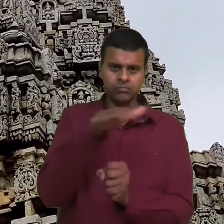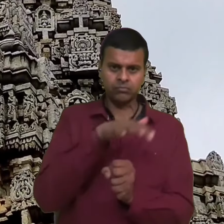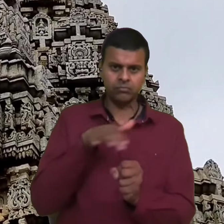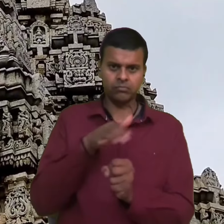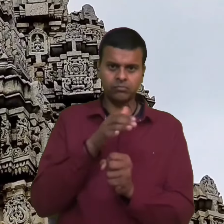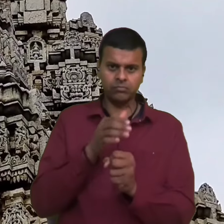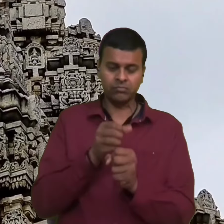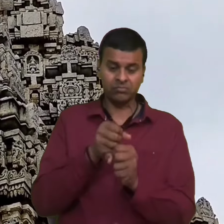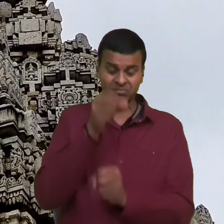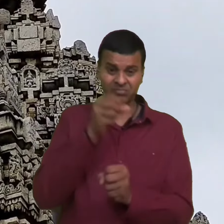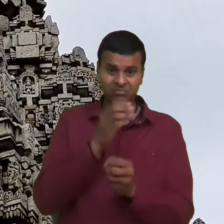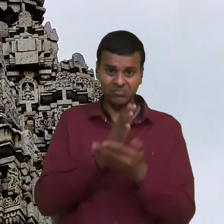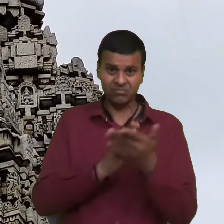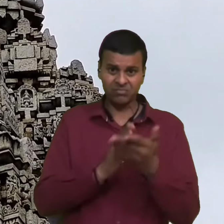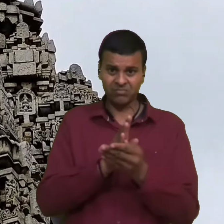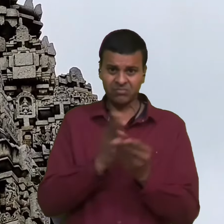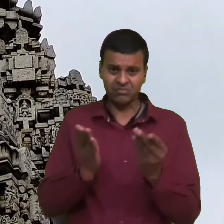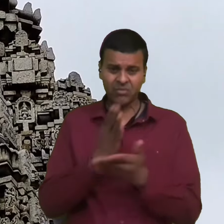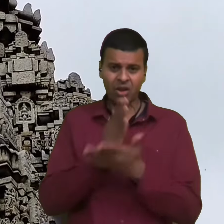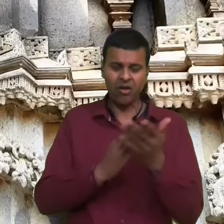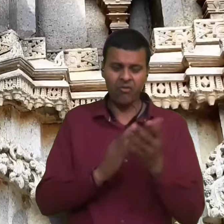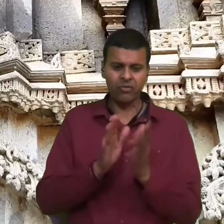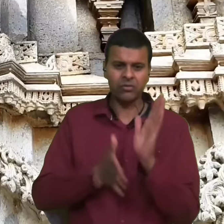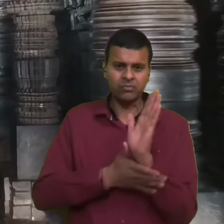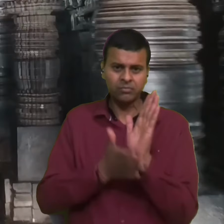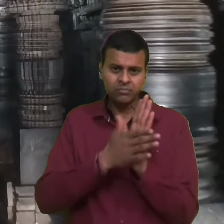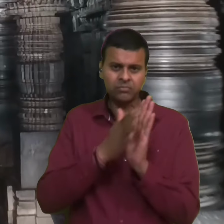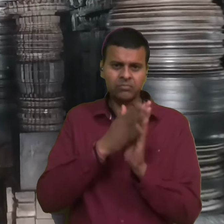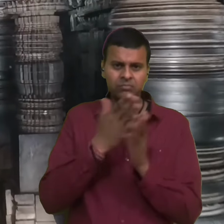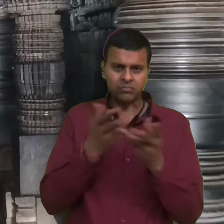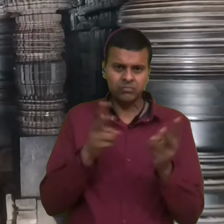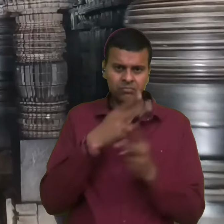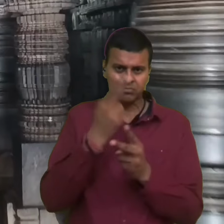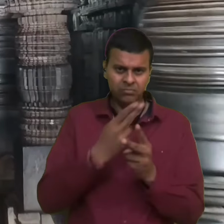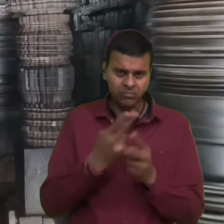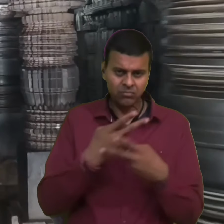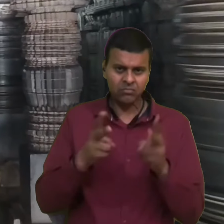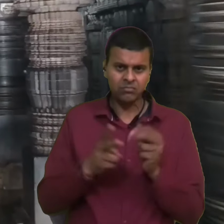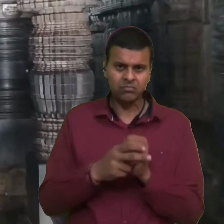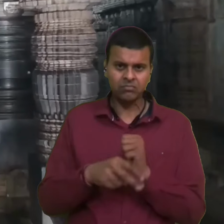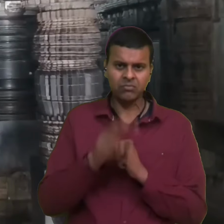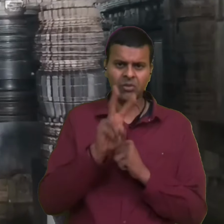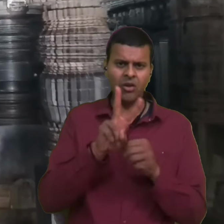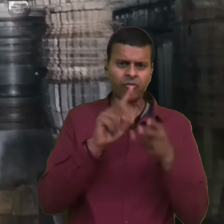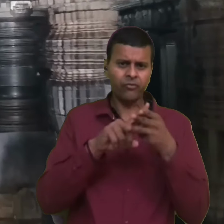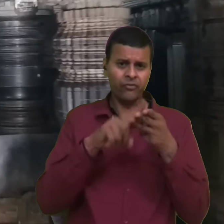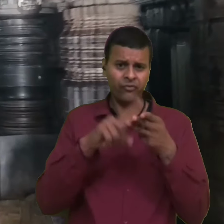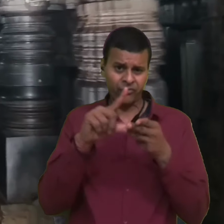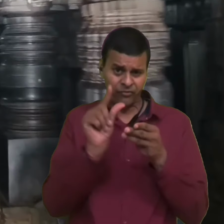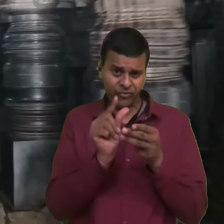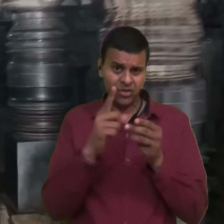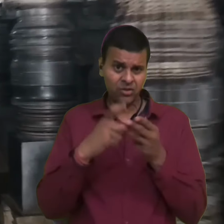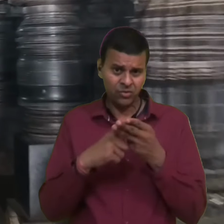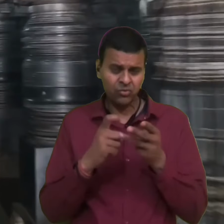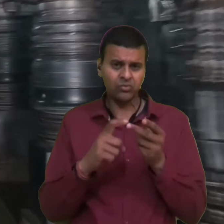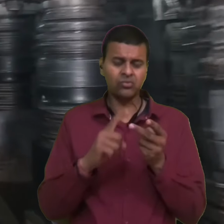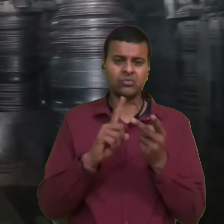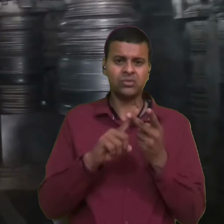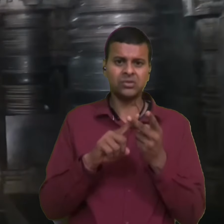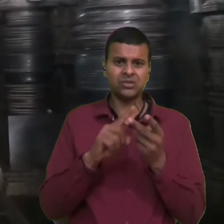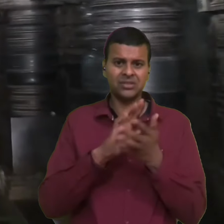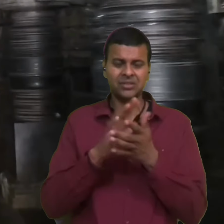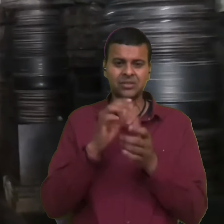with sculptures, including a few fragmented serial narrations of the stories like the trials of Prahlada, interspersed with fillers